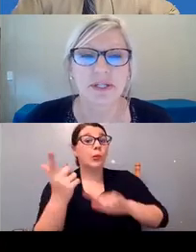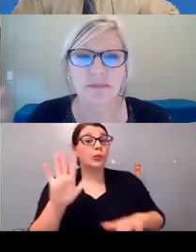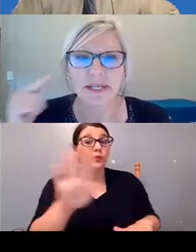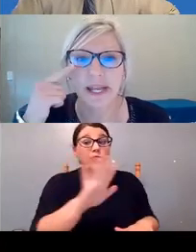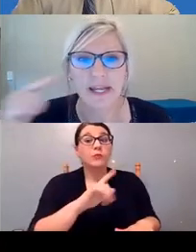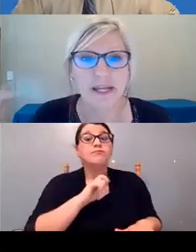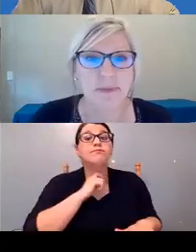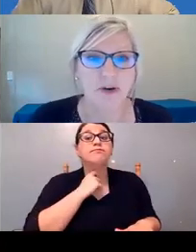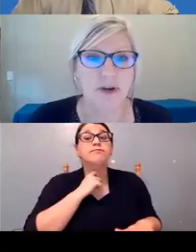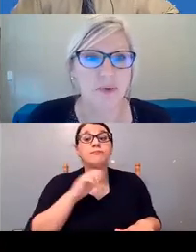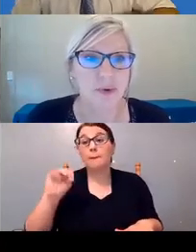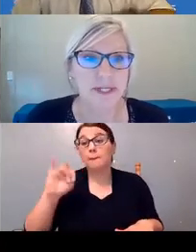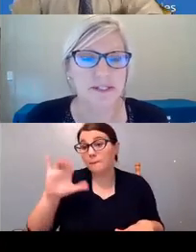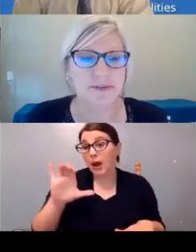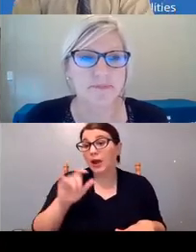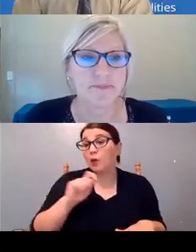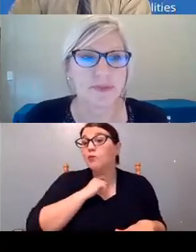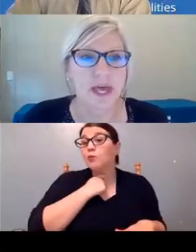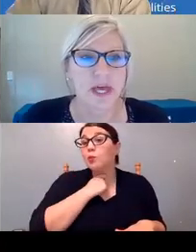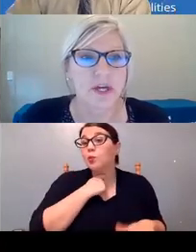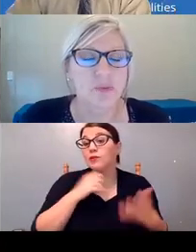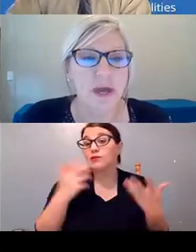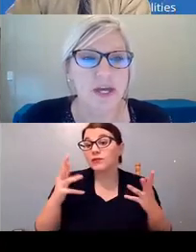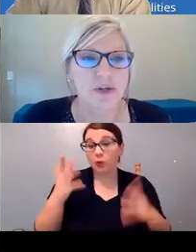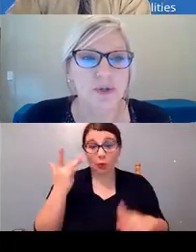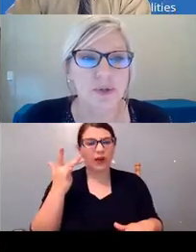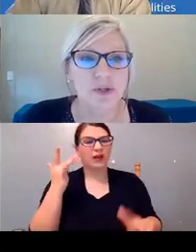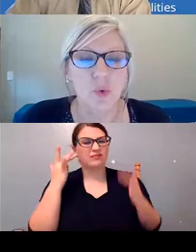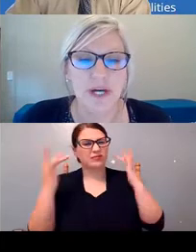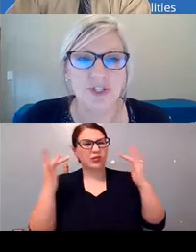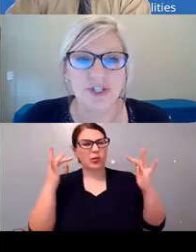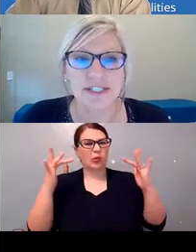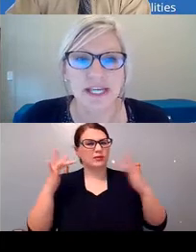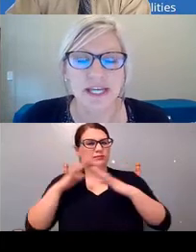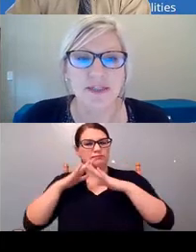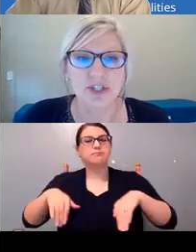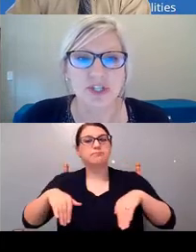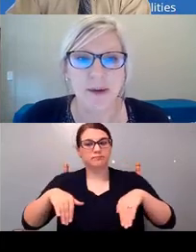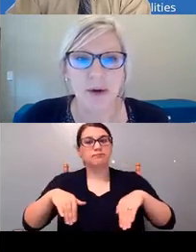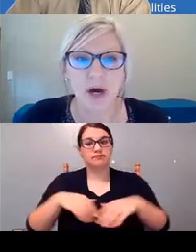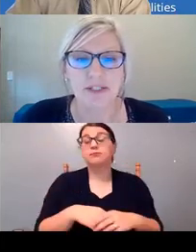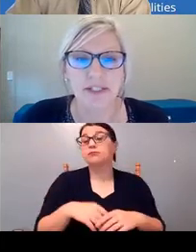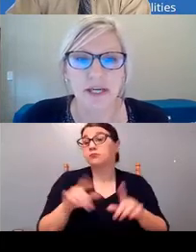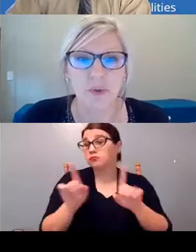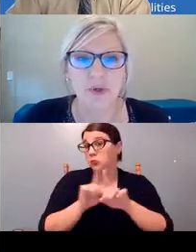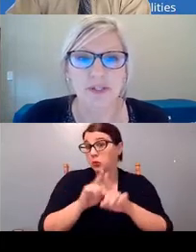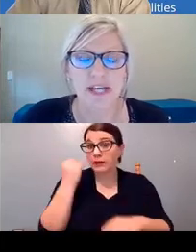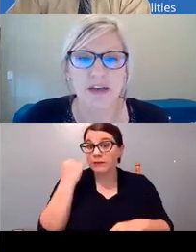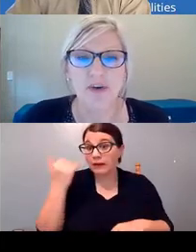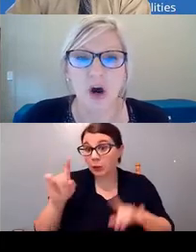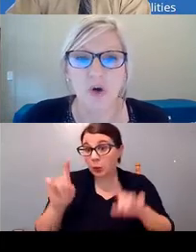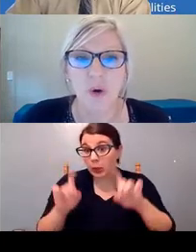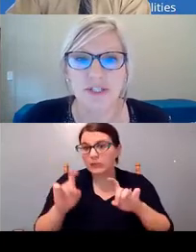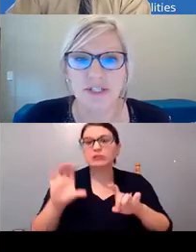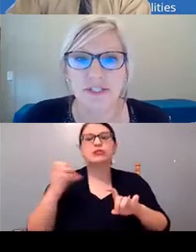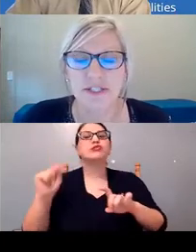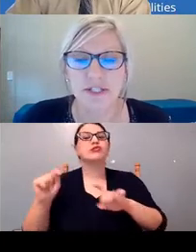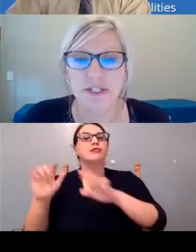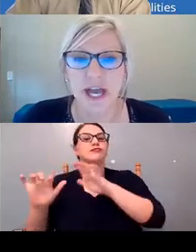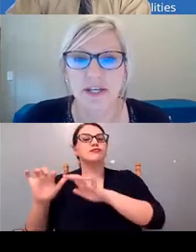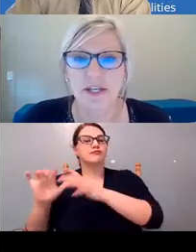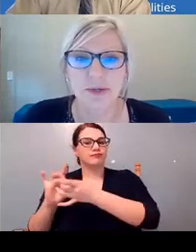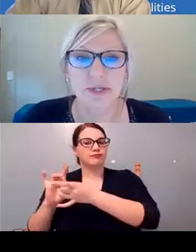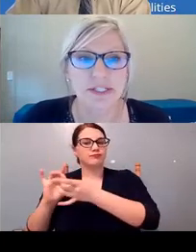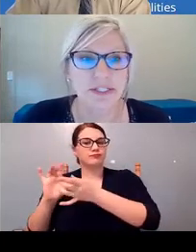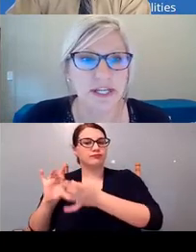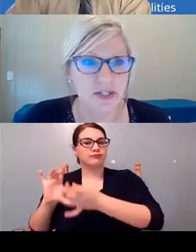muted to eliminate any background noise. You may include your questions in the chat box, and we will save all questions until